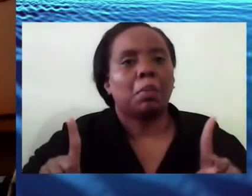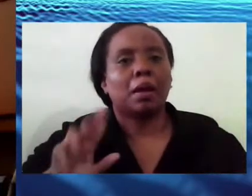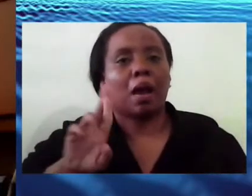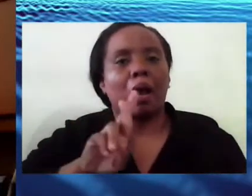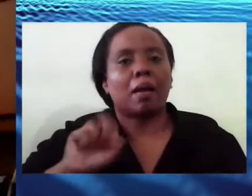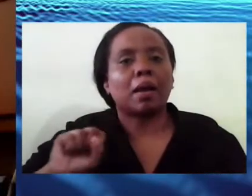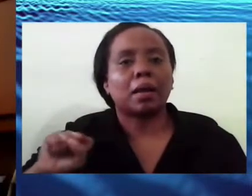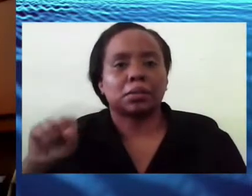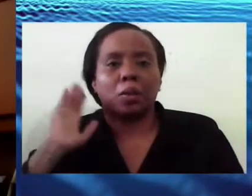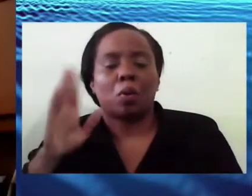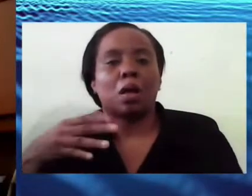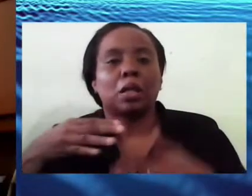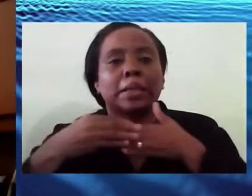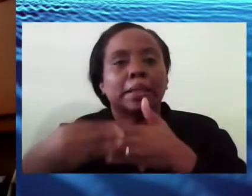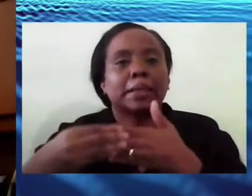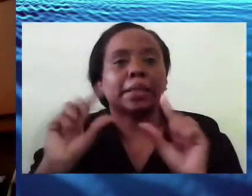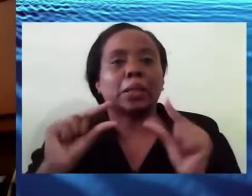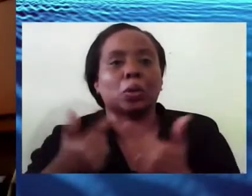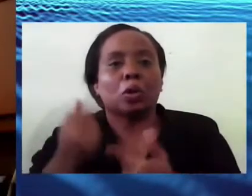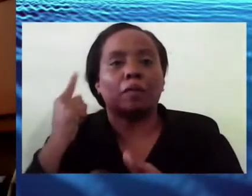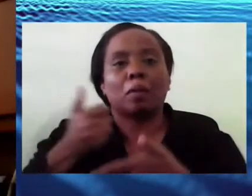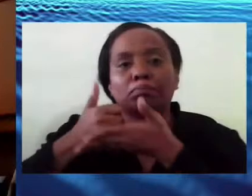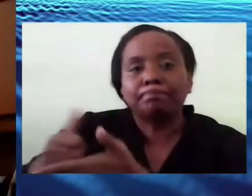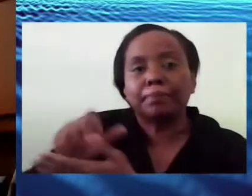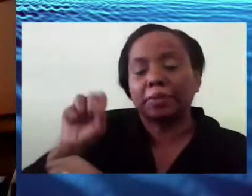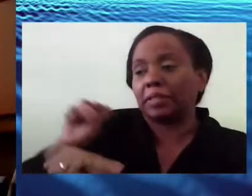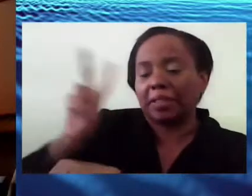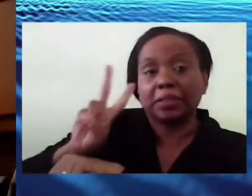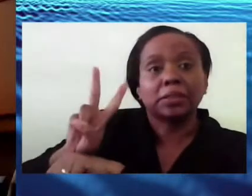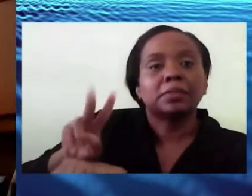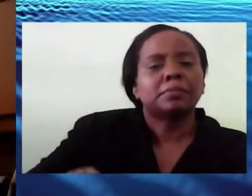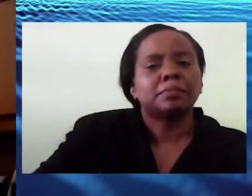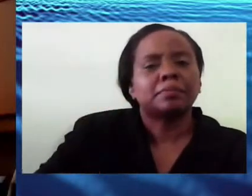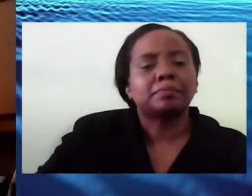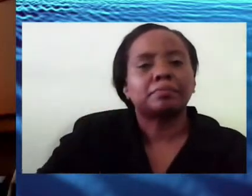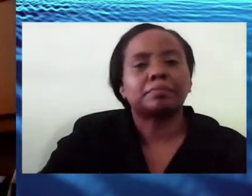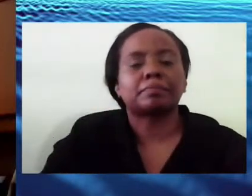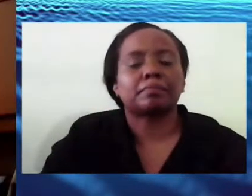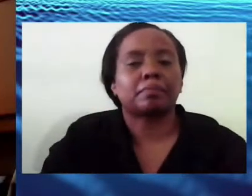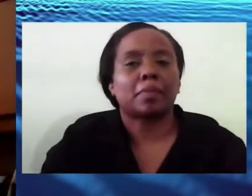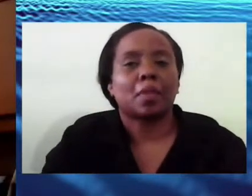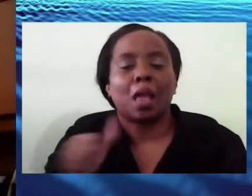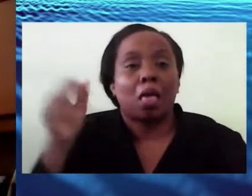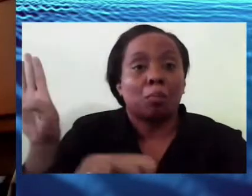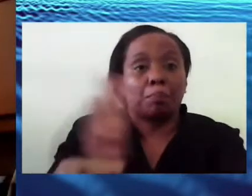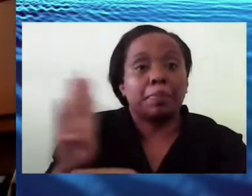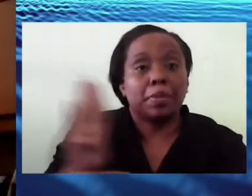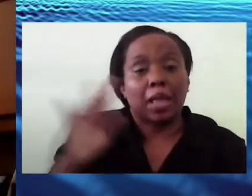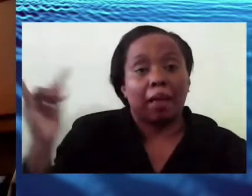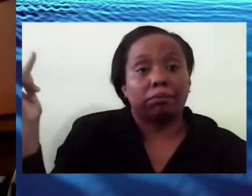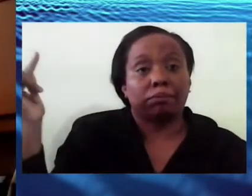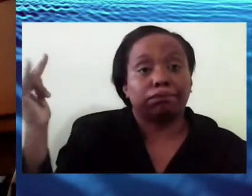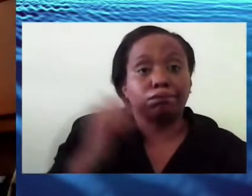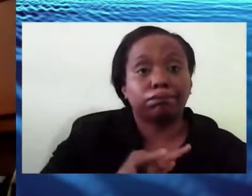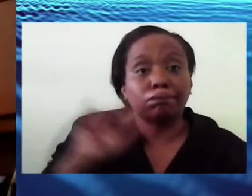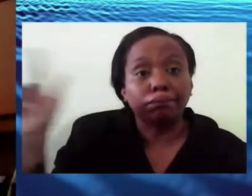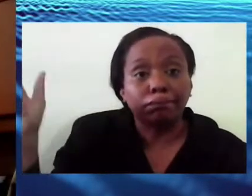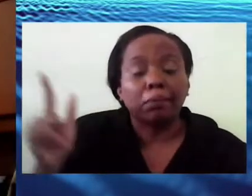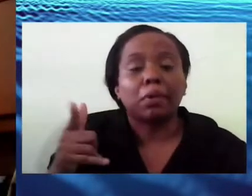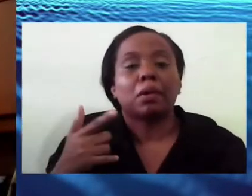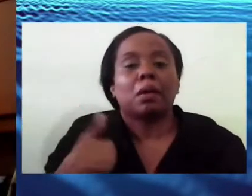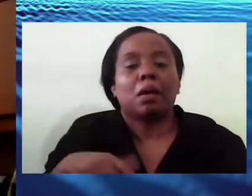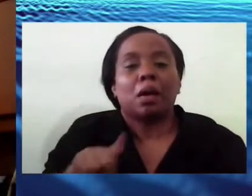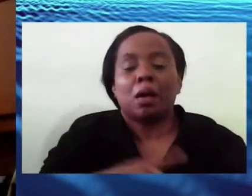of the humanitarian support. Now, in terms of commercial flights, we have just issued earlier this evening the notice to the